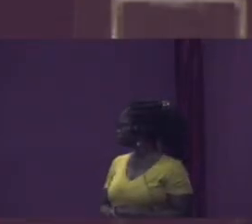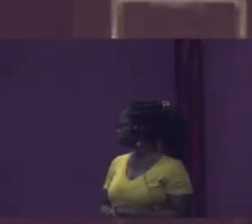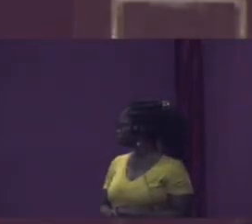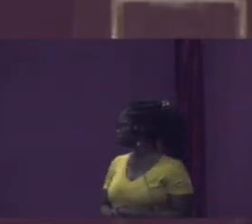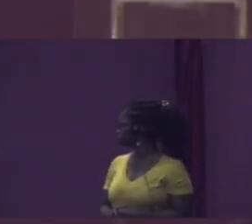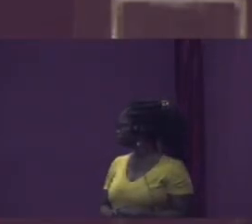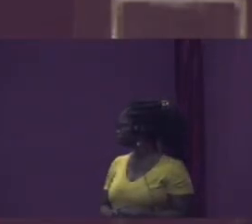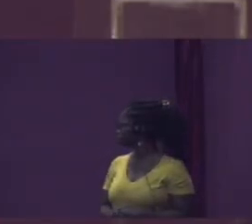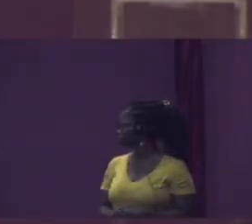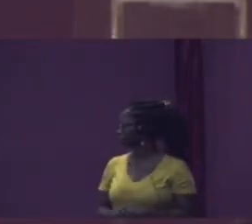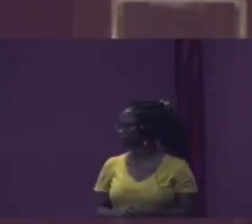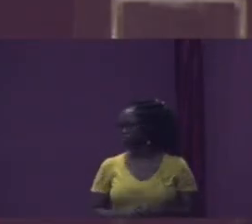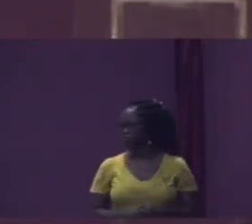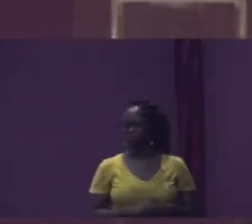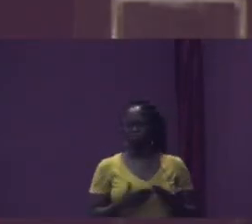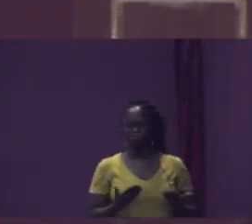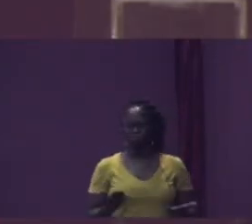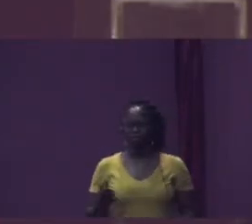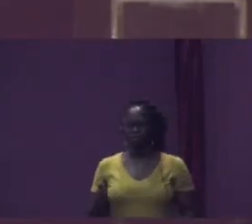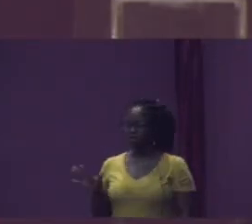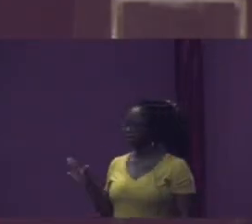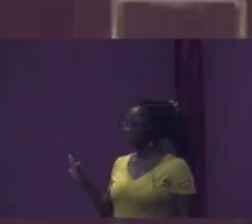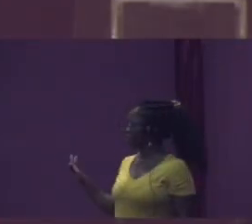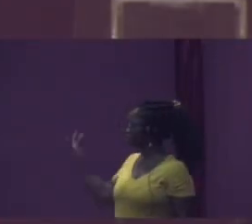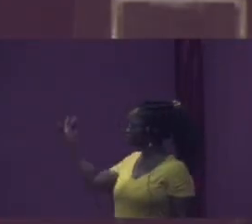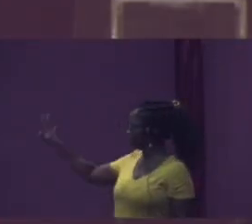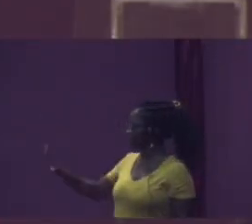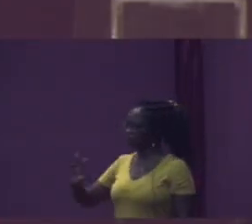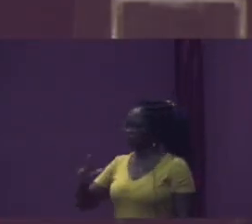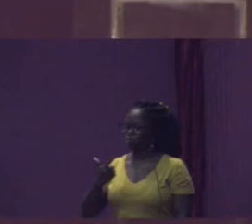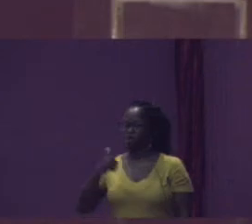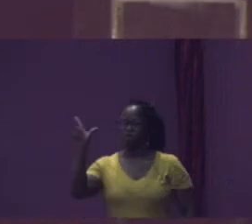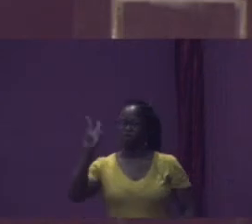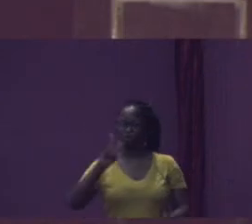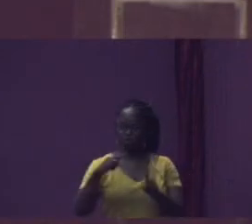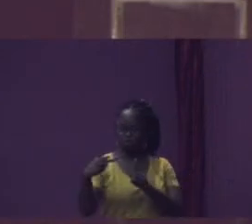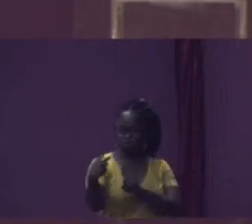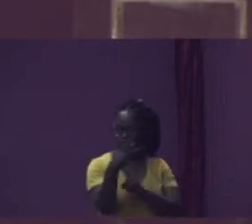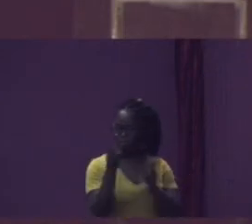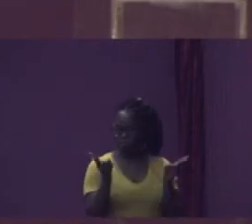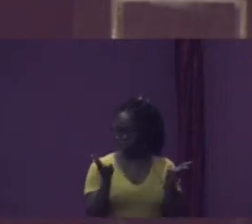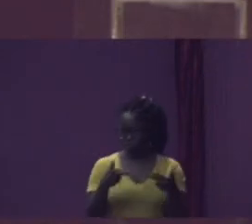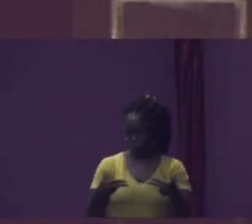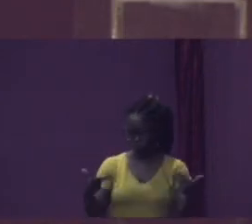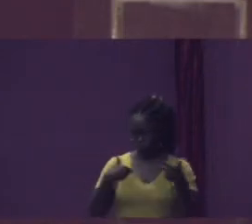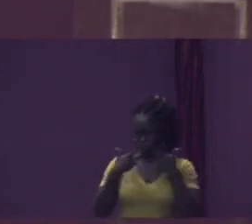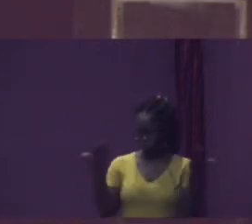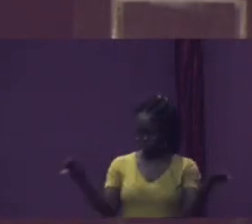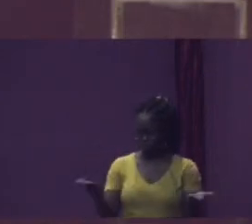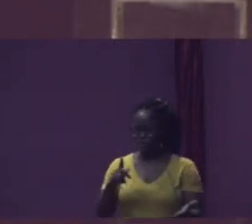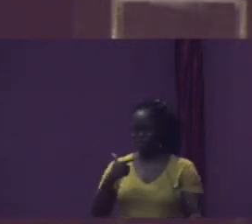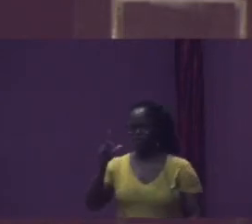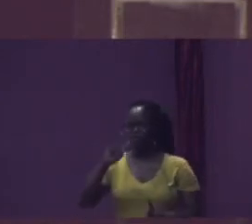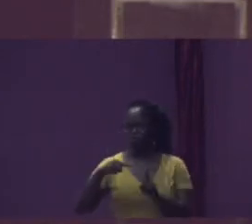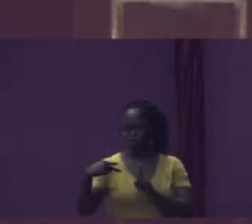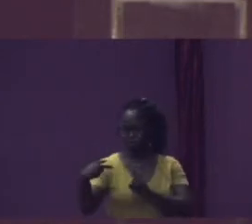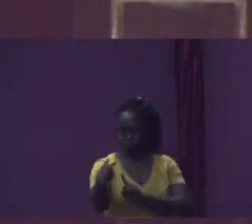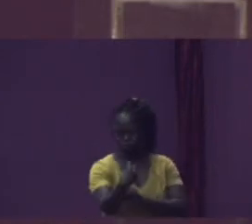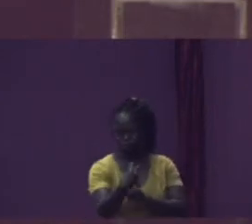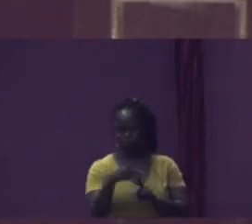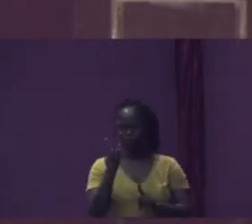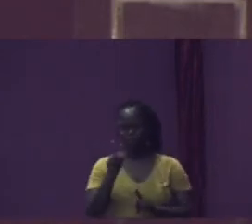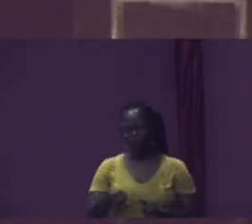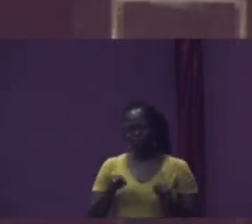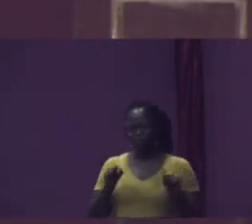This is another perspective on the same thing. So the AAAQ that you might have heard of, associated with a human rights-based approach to